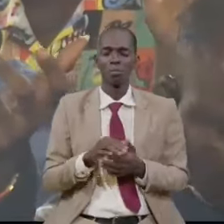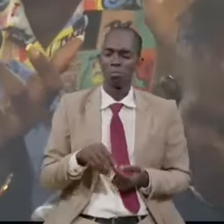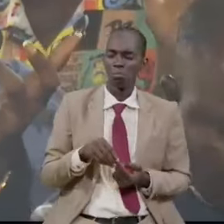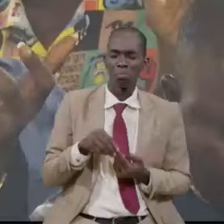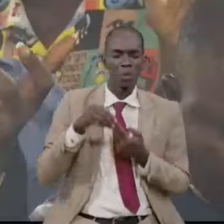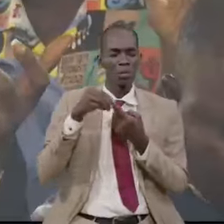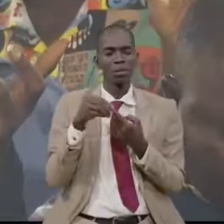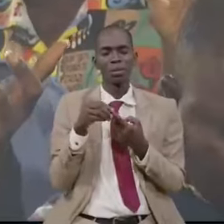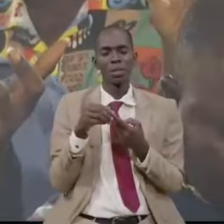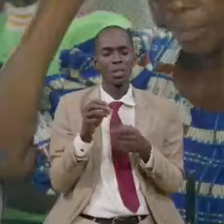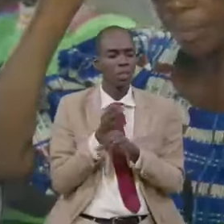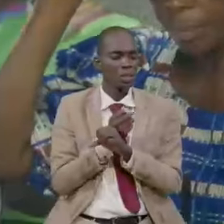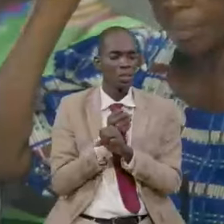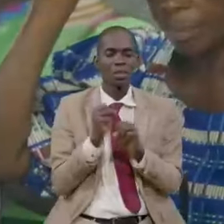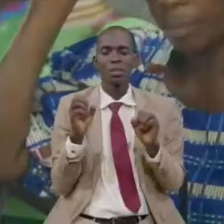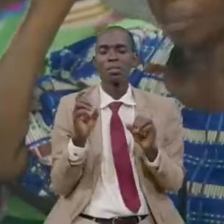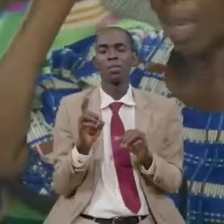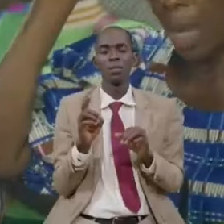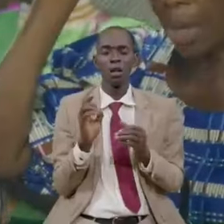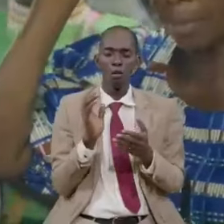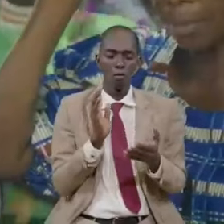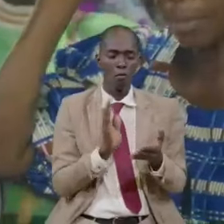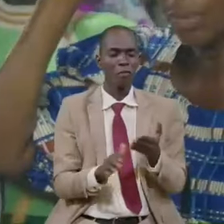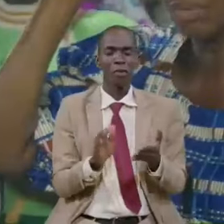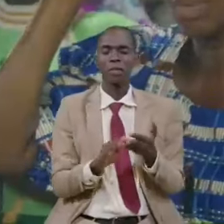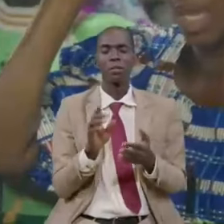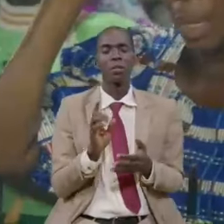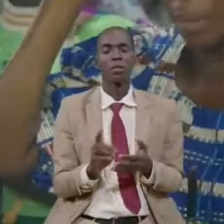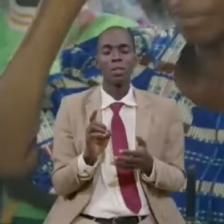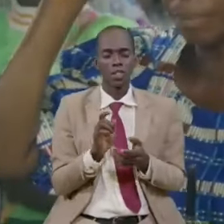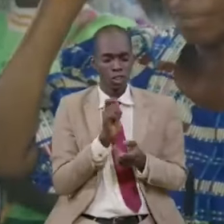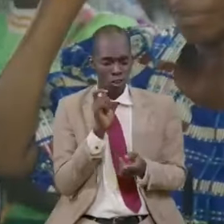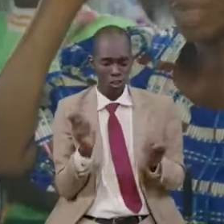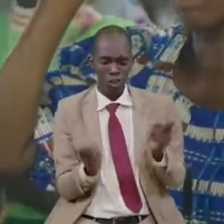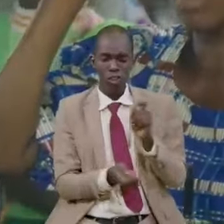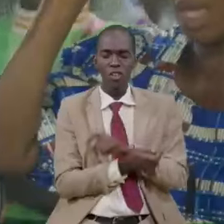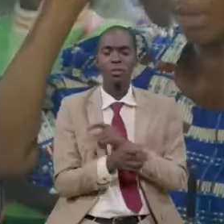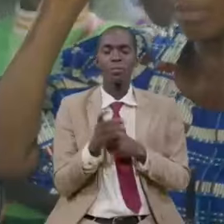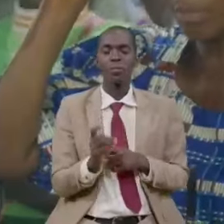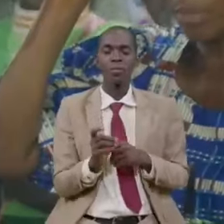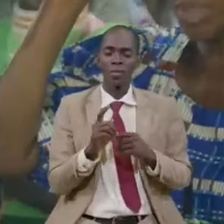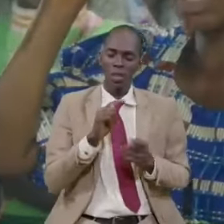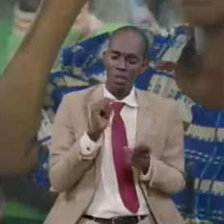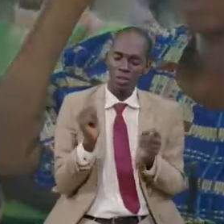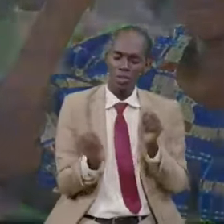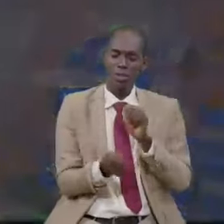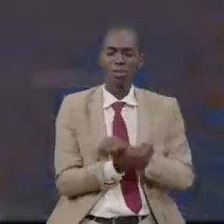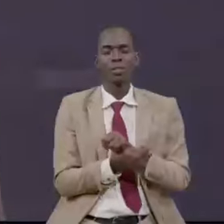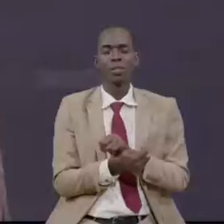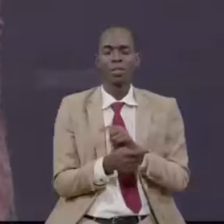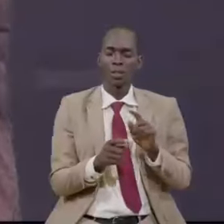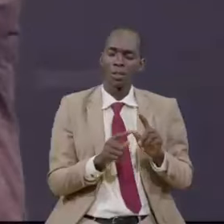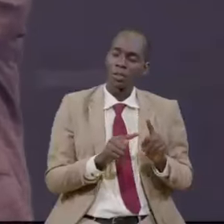saved, forgiven, changed, transformed. Transfer right